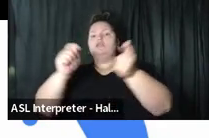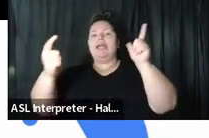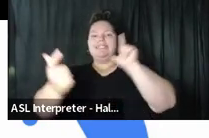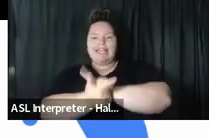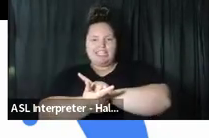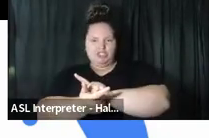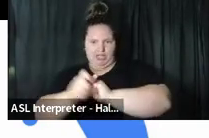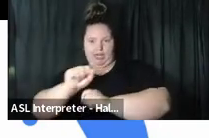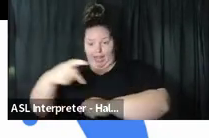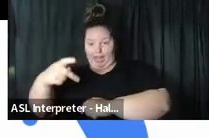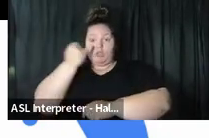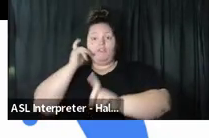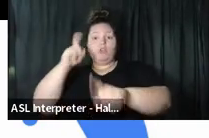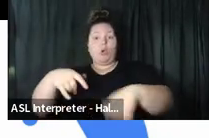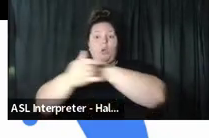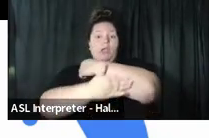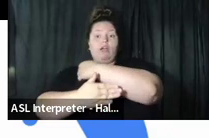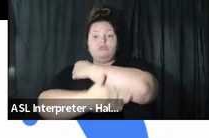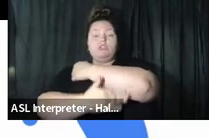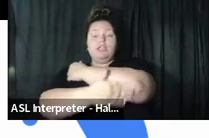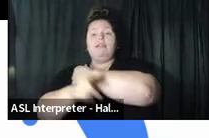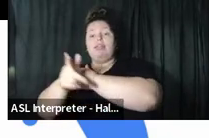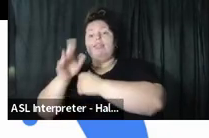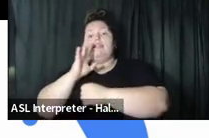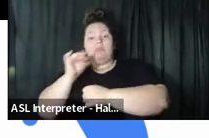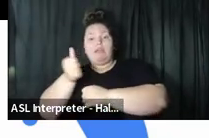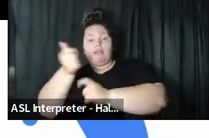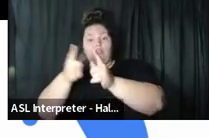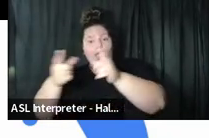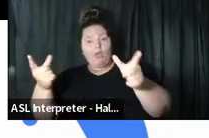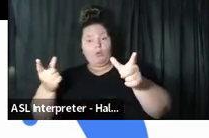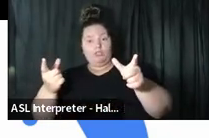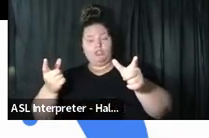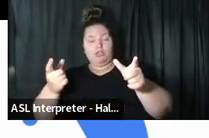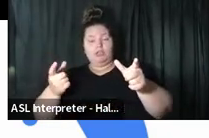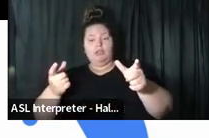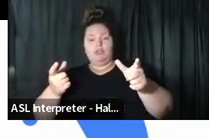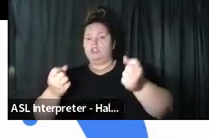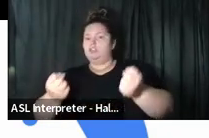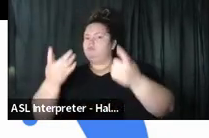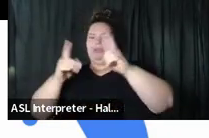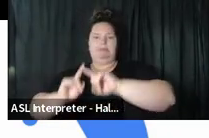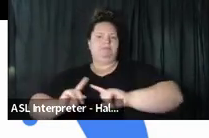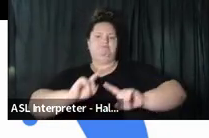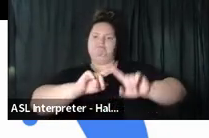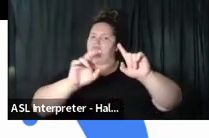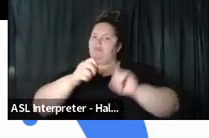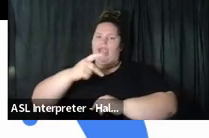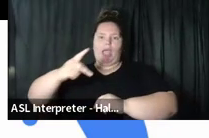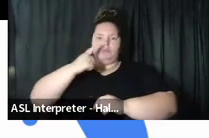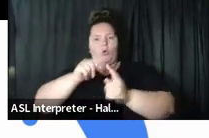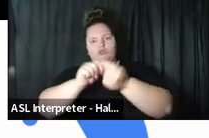that or a place where they're speaking another language, there's a lot of different apps for cell phone